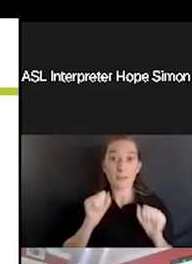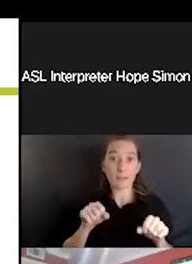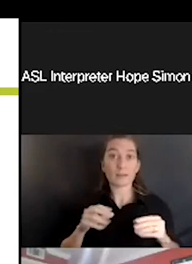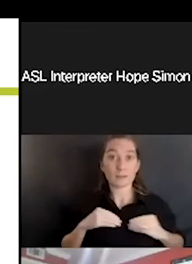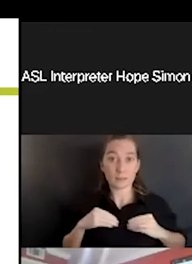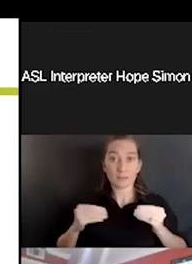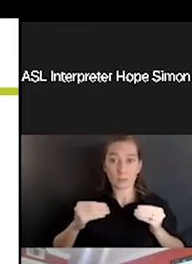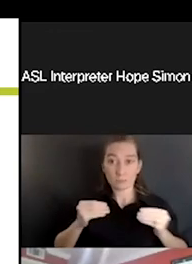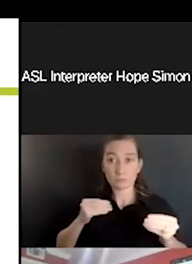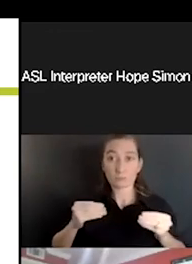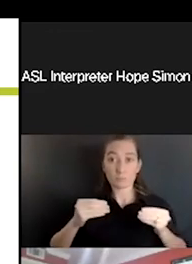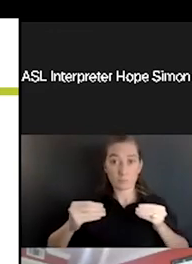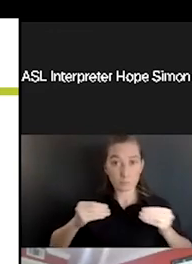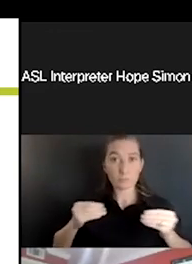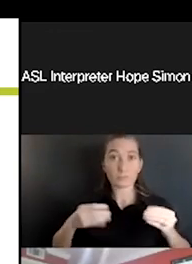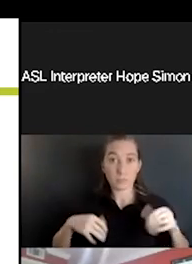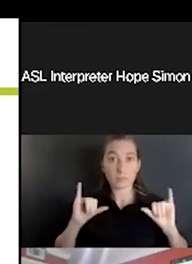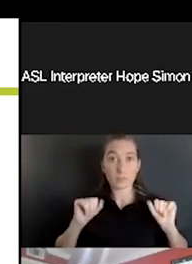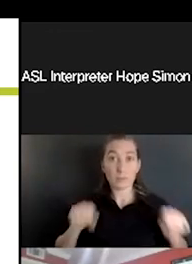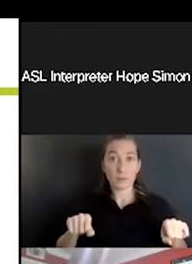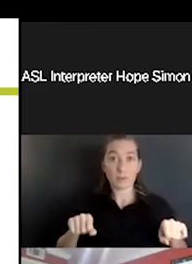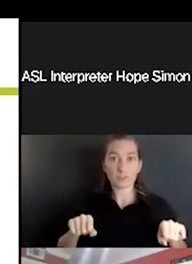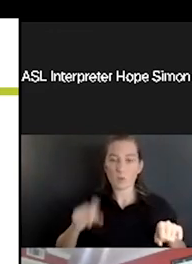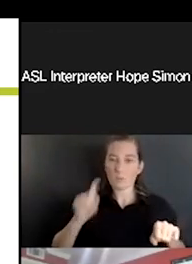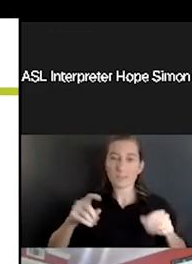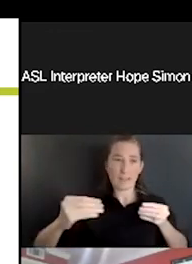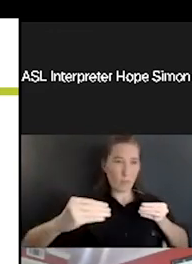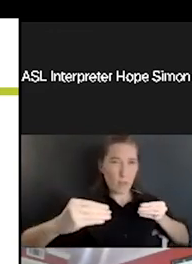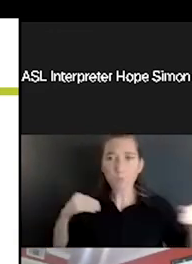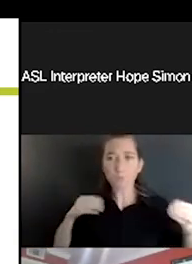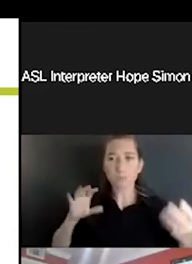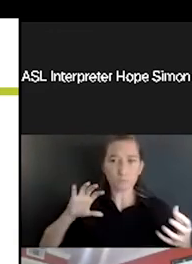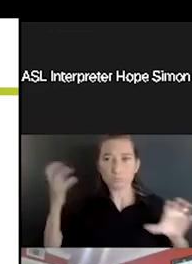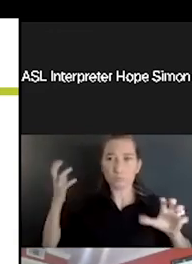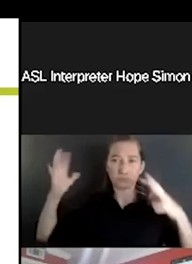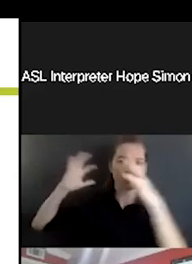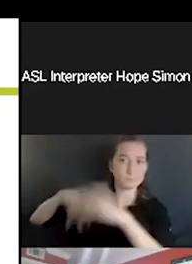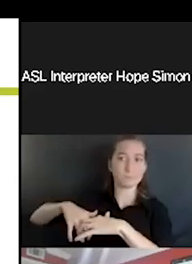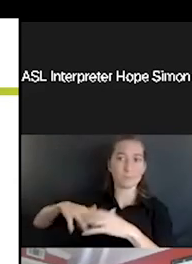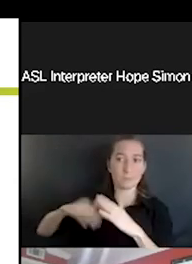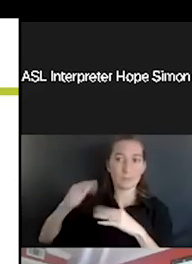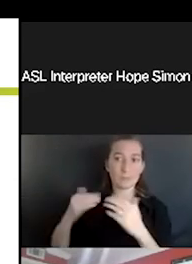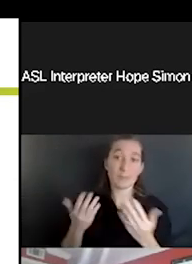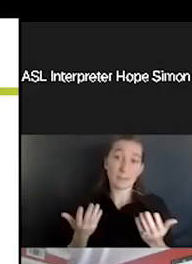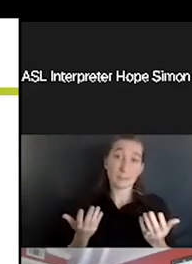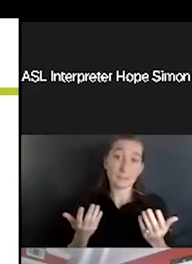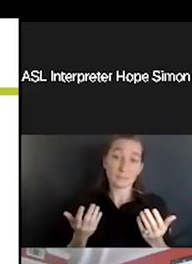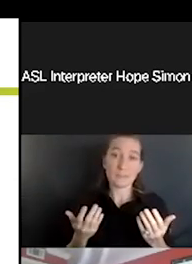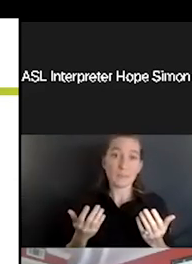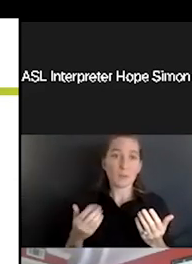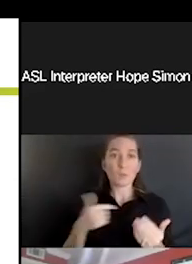actually bring one of these steel buildings down. So it's not a great condition. It's not something that we want to leave